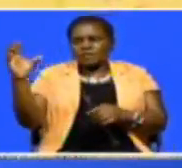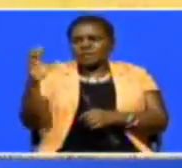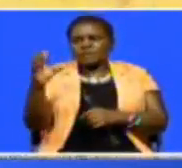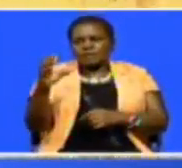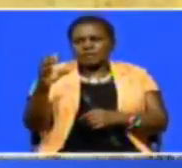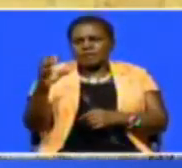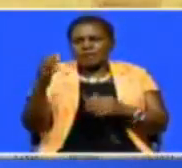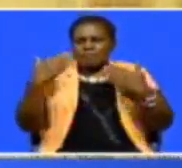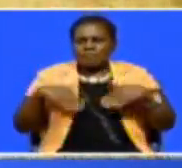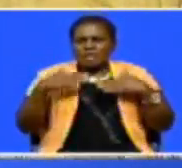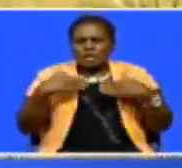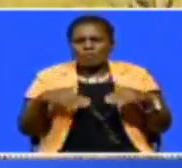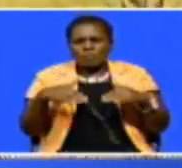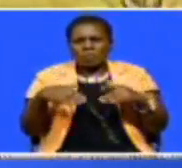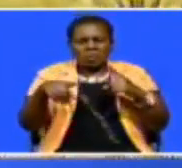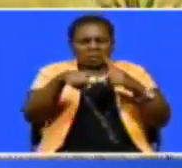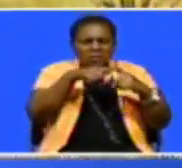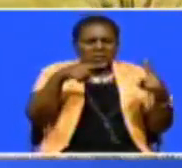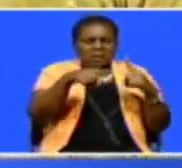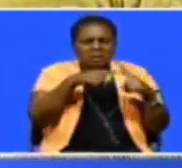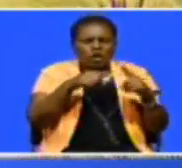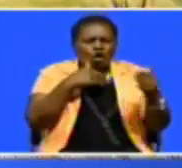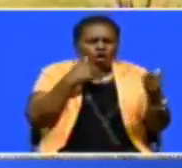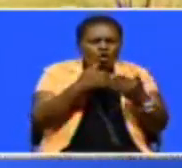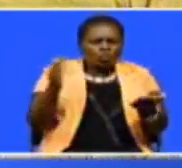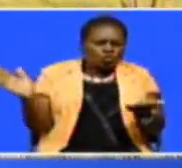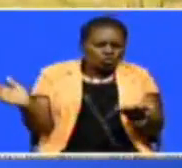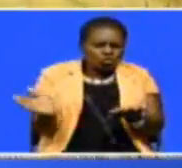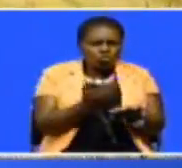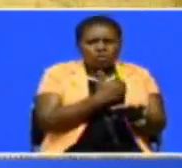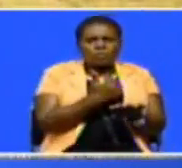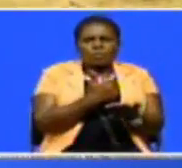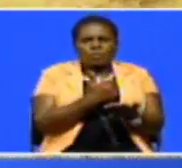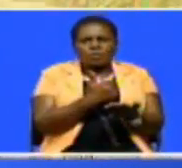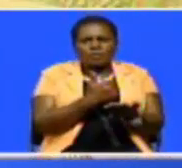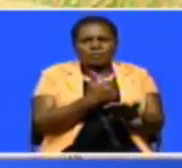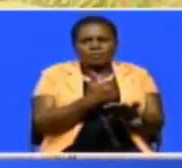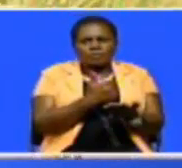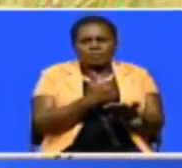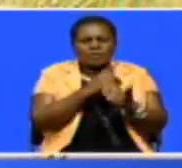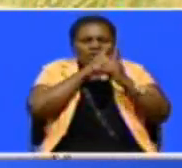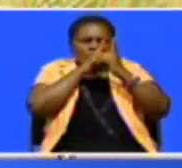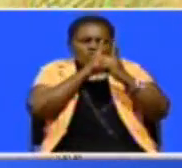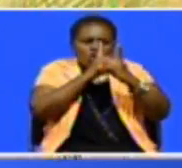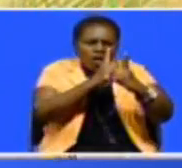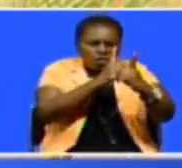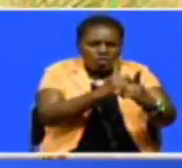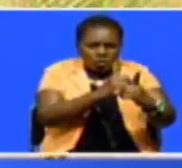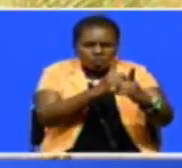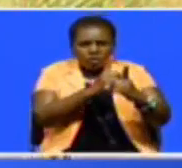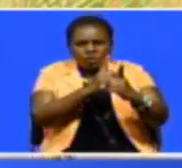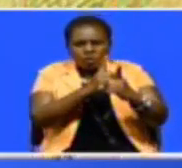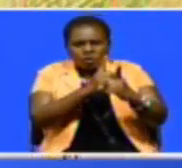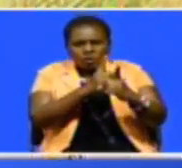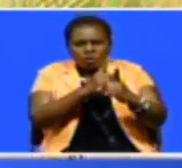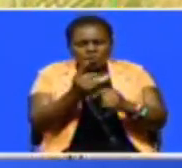century, humans have pushed the species to the brink of extinction as they were poached due to their horns. For rhinos, we actually don't do any